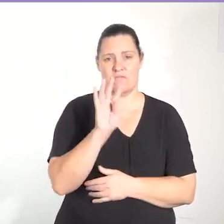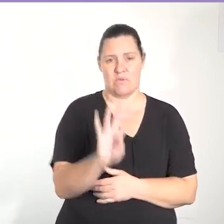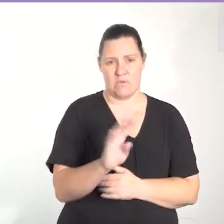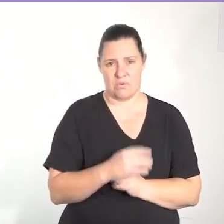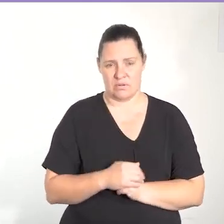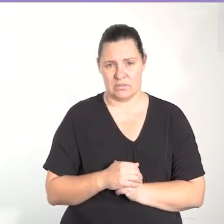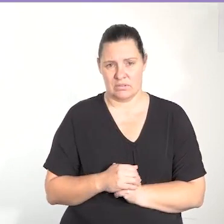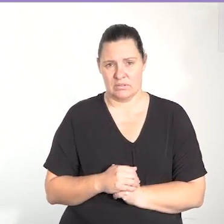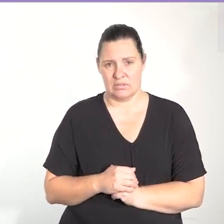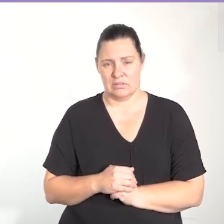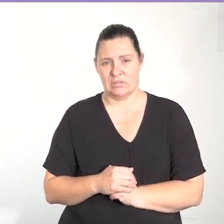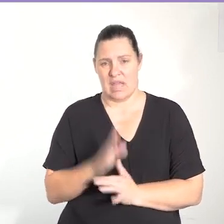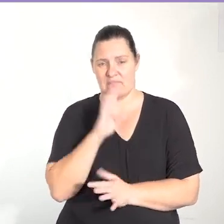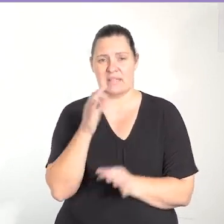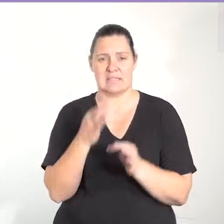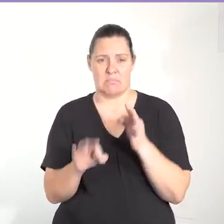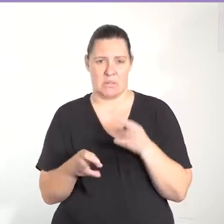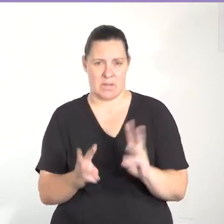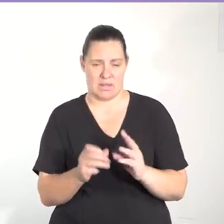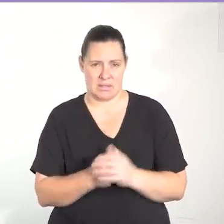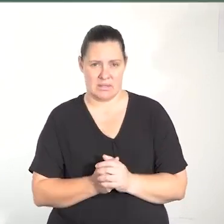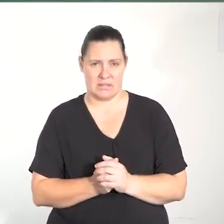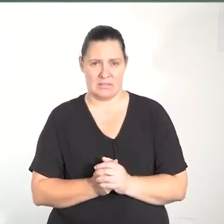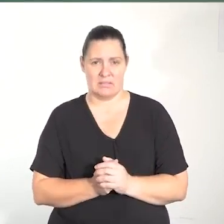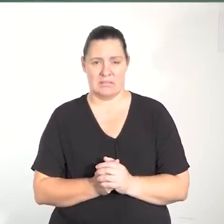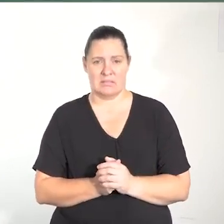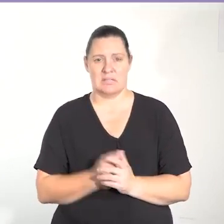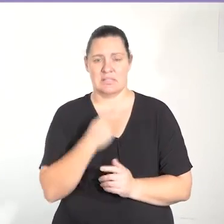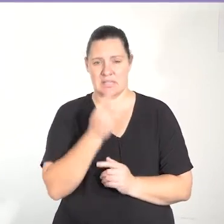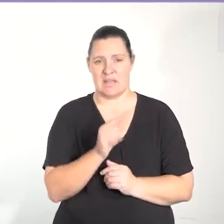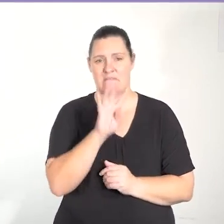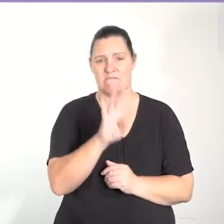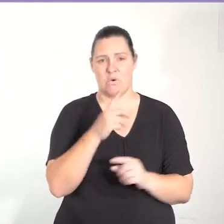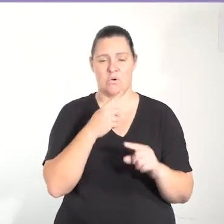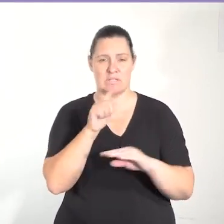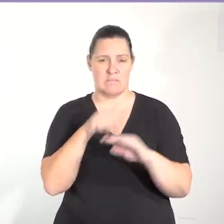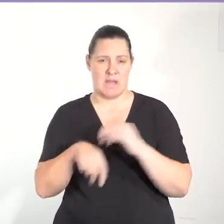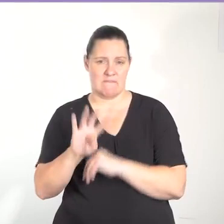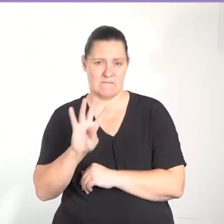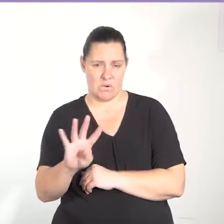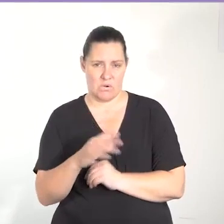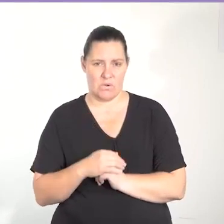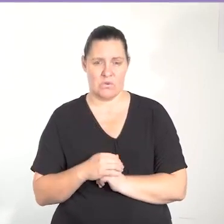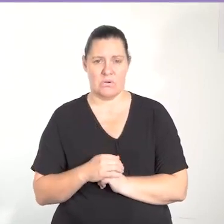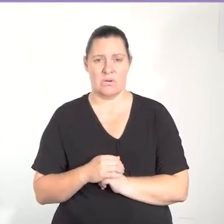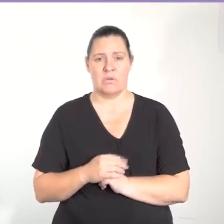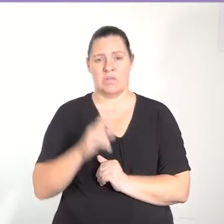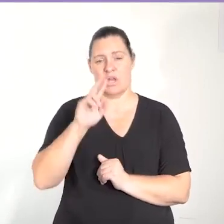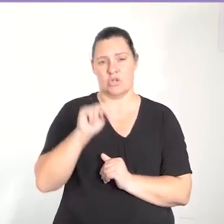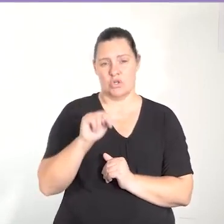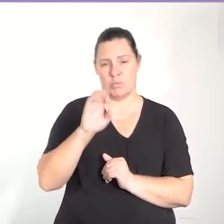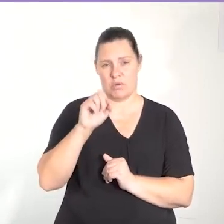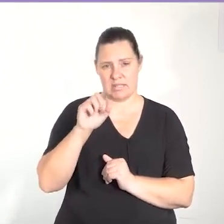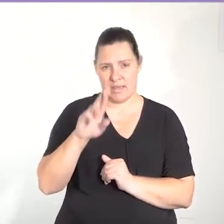this 4 so that I can put it in simplest form. We are going to say 4 divided by 4 with the